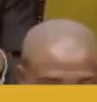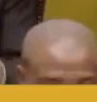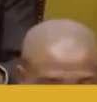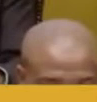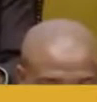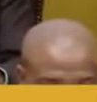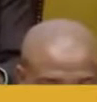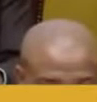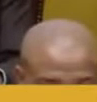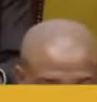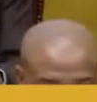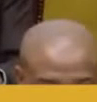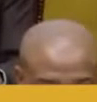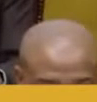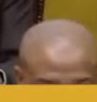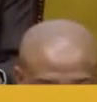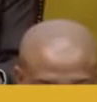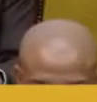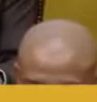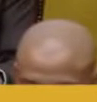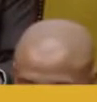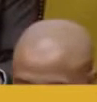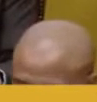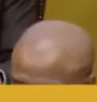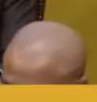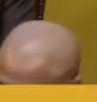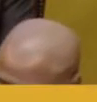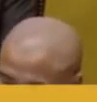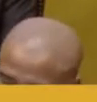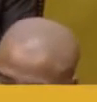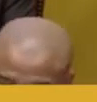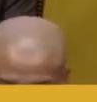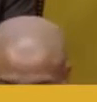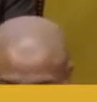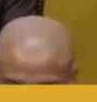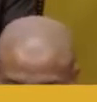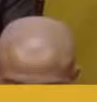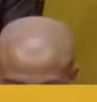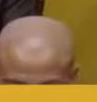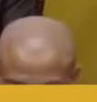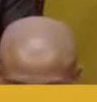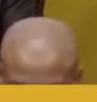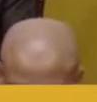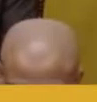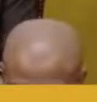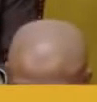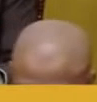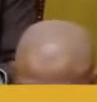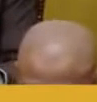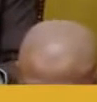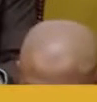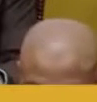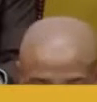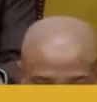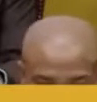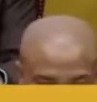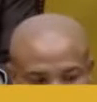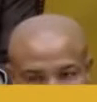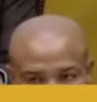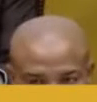Honourable members, question number 516 has been asked by the Honourable S.N. Swart, also to the Minister